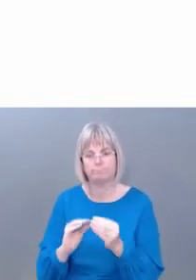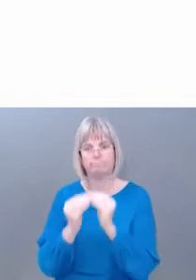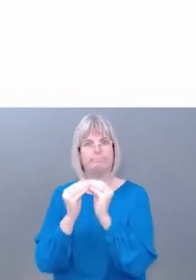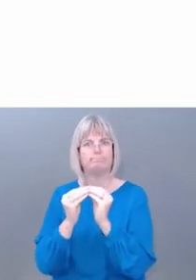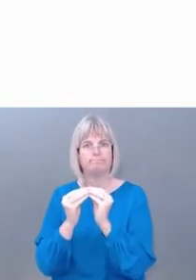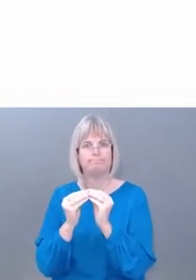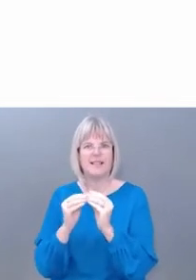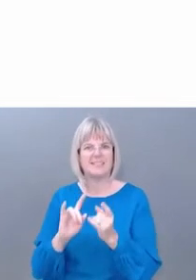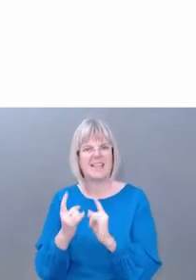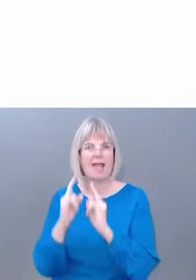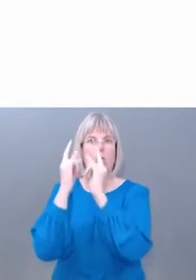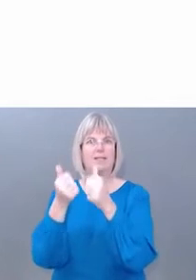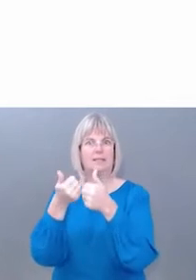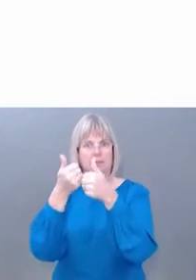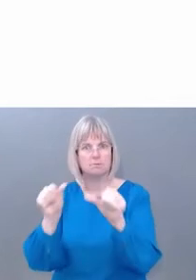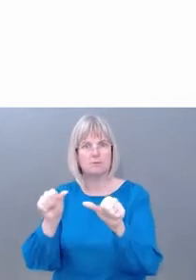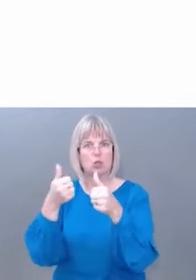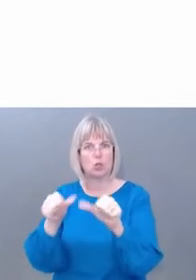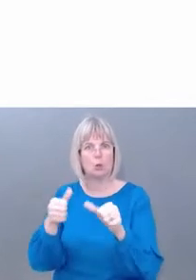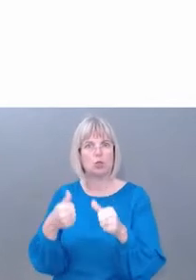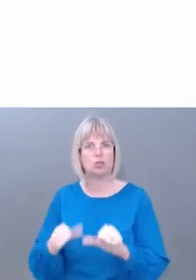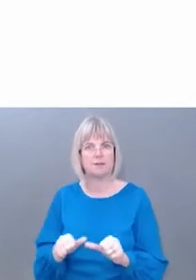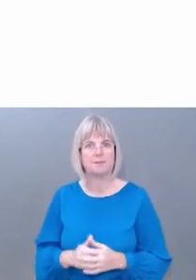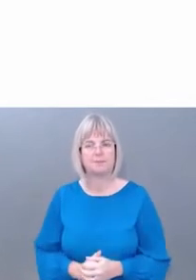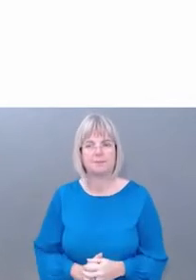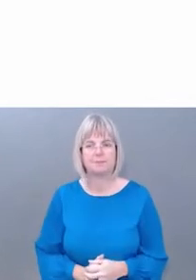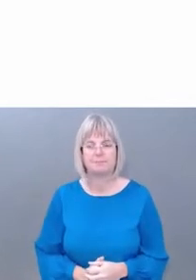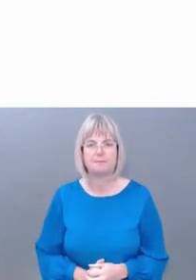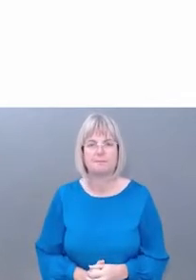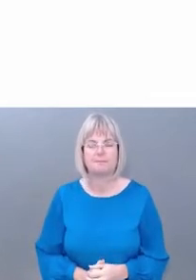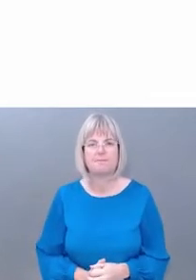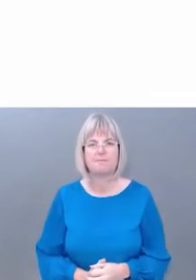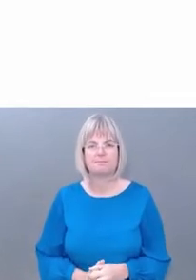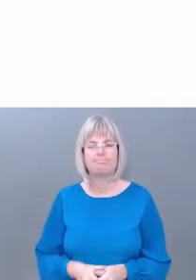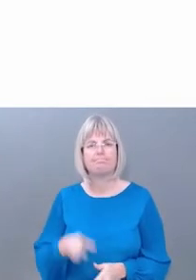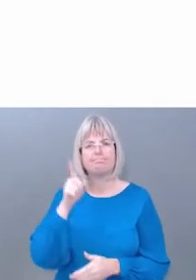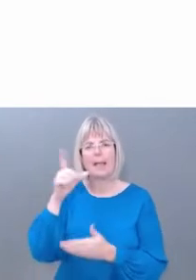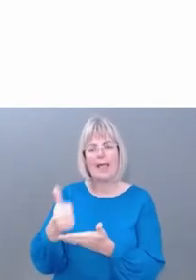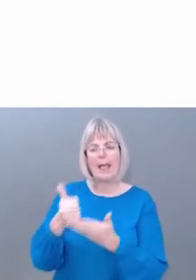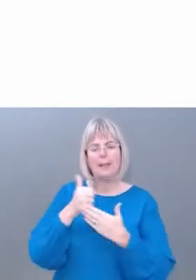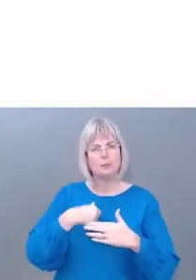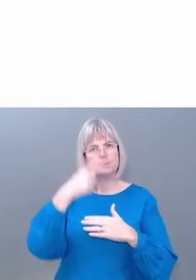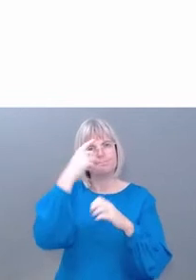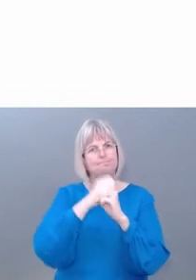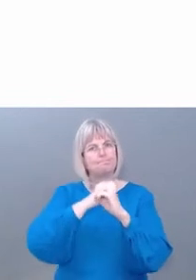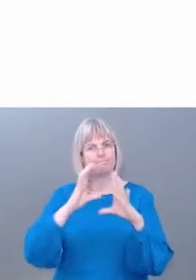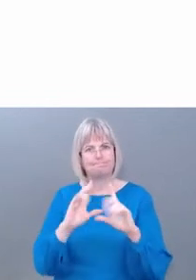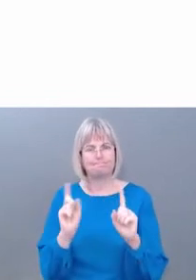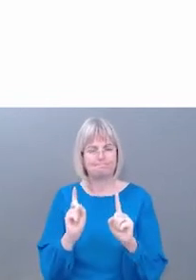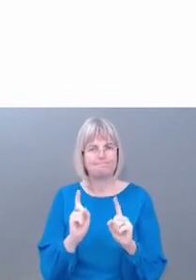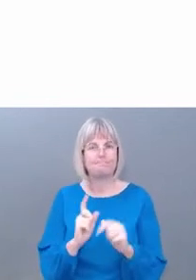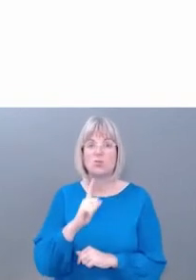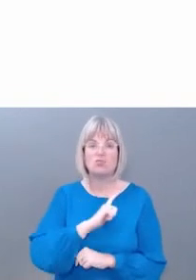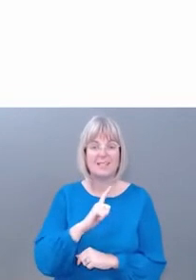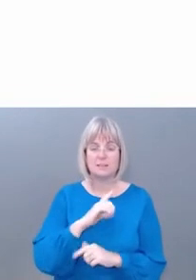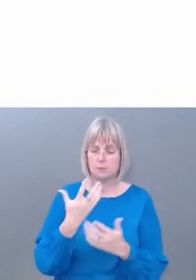helped us, the National Synergy team helped us to think about this was that the reason this has been an issue for 50 or 60 years, and